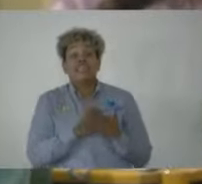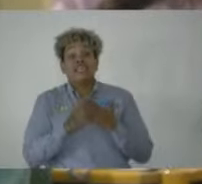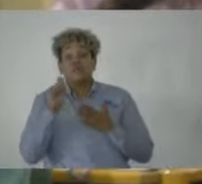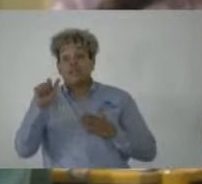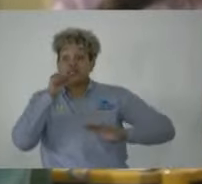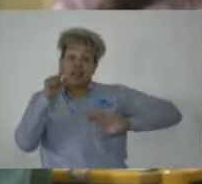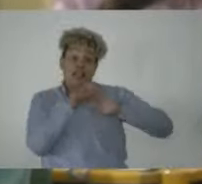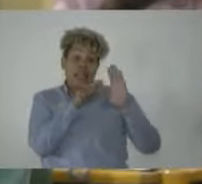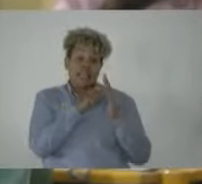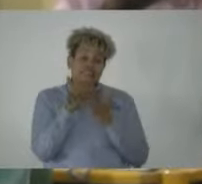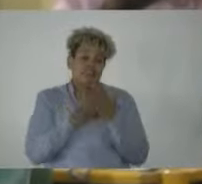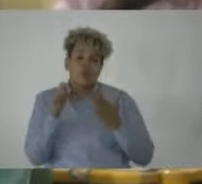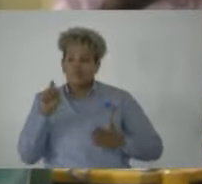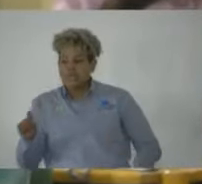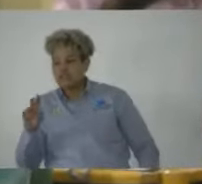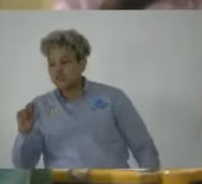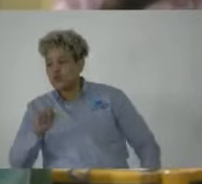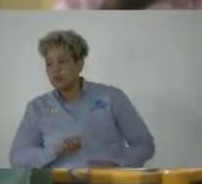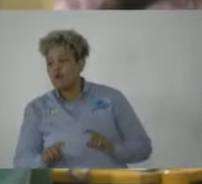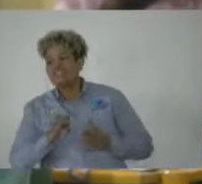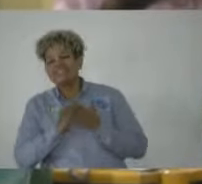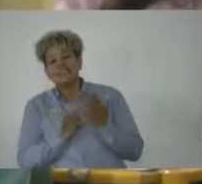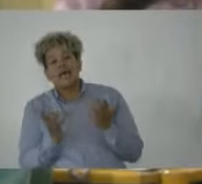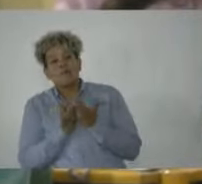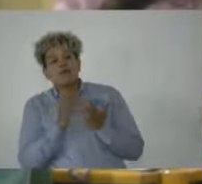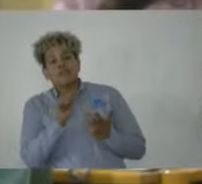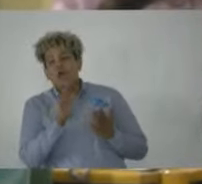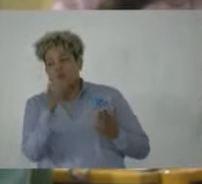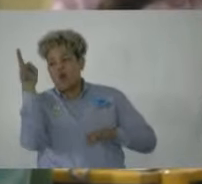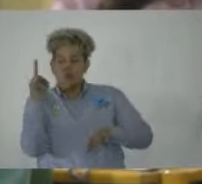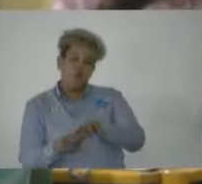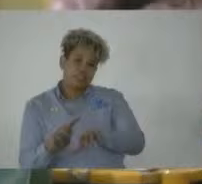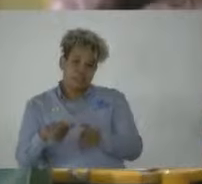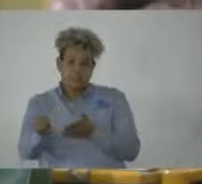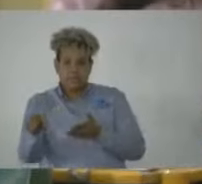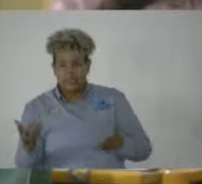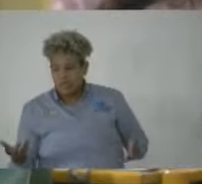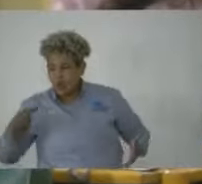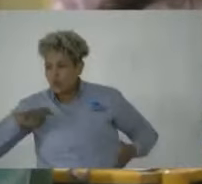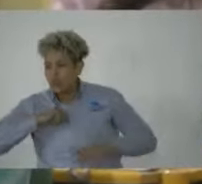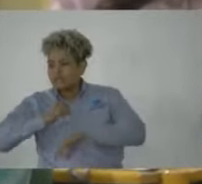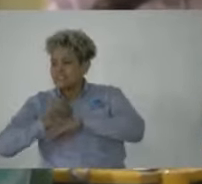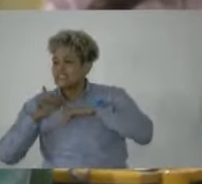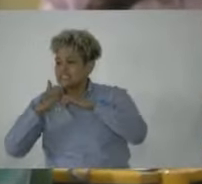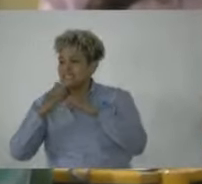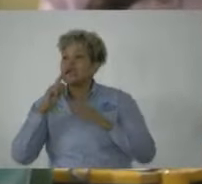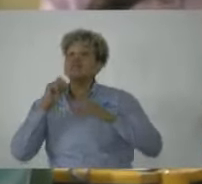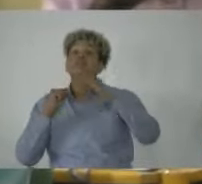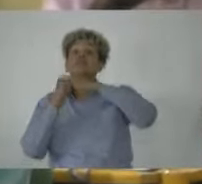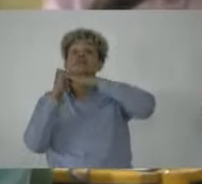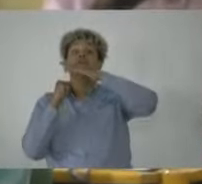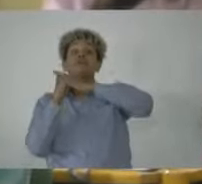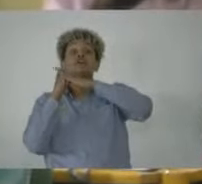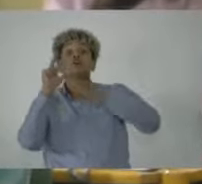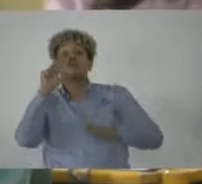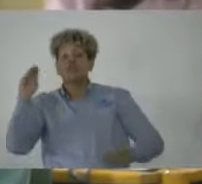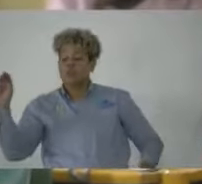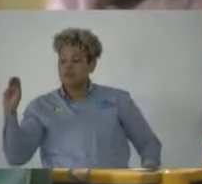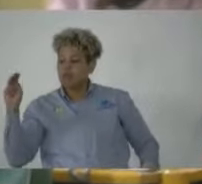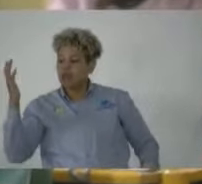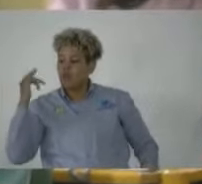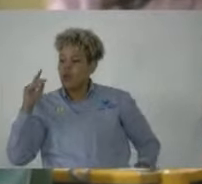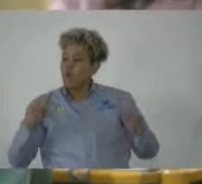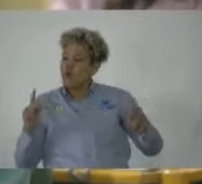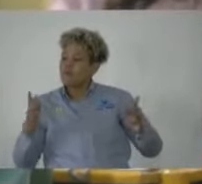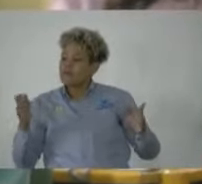income tax, but it is designed in that spirit as a one-off measure. We have set the threshold at $3 million because we wanted